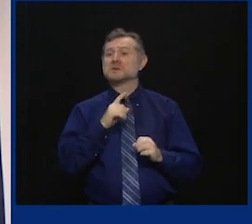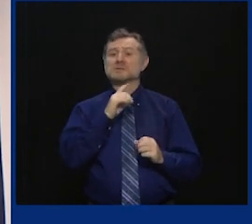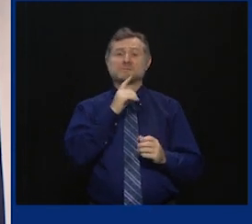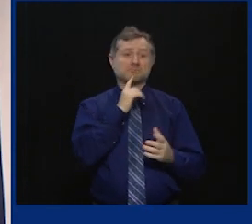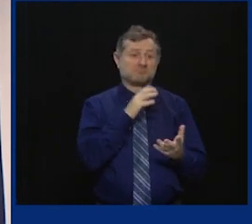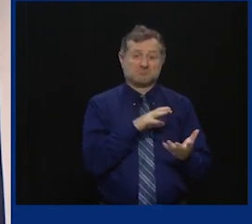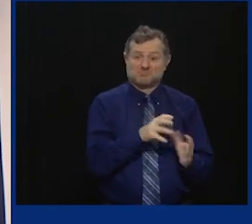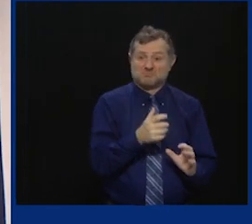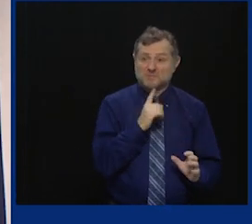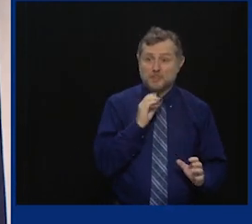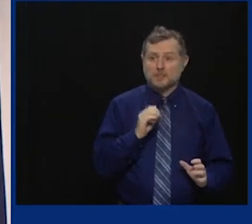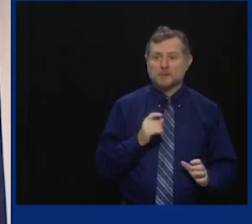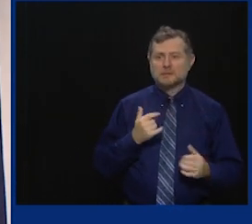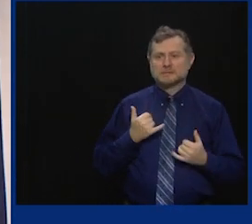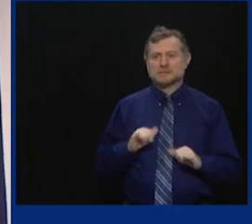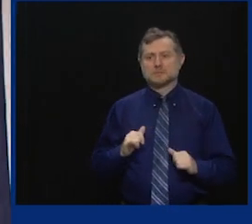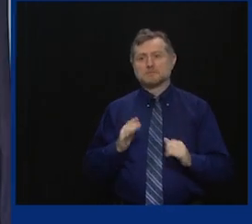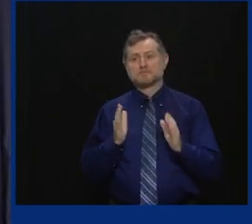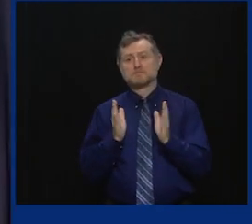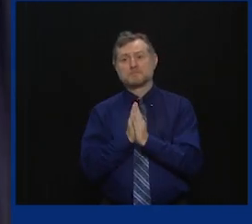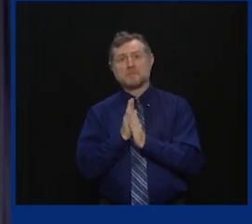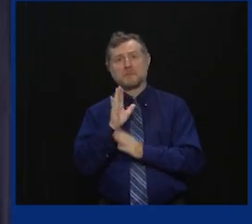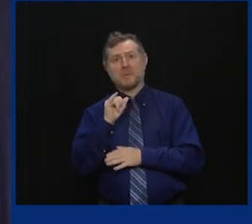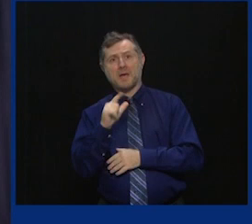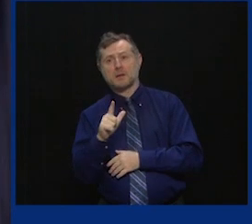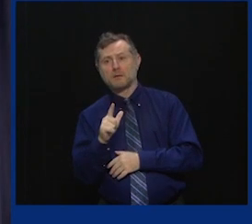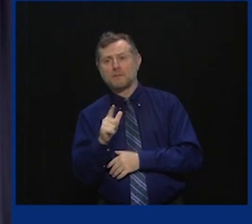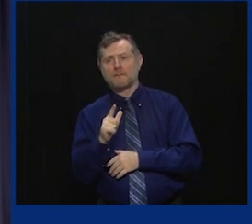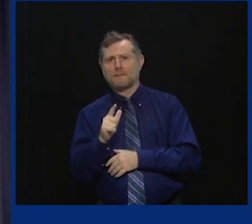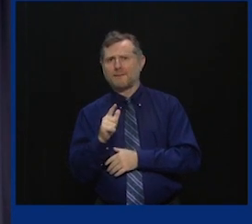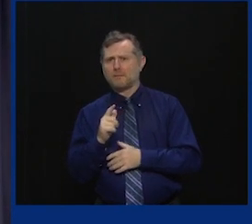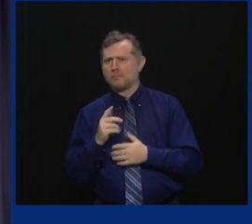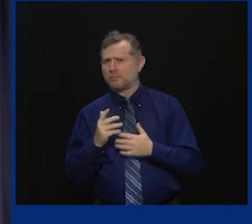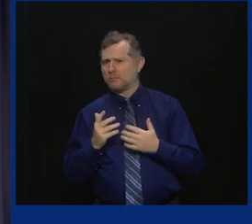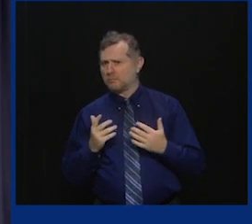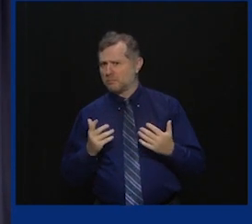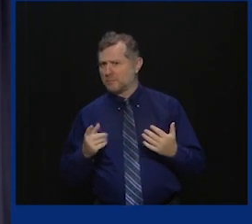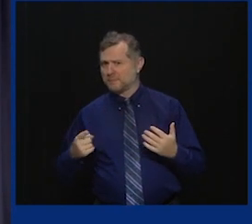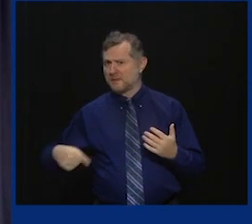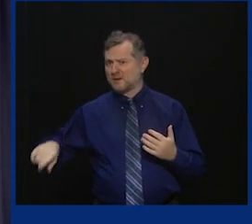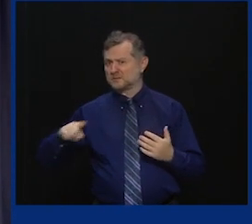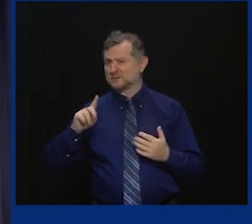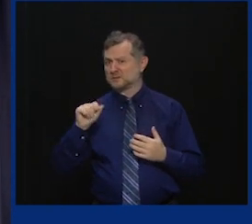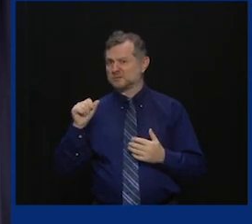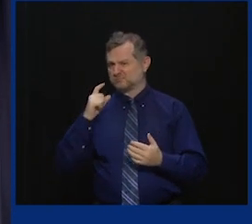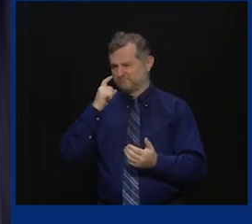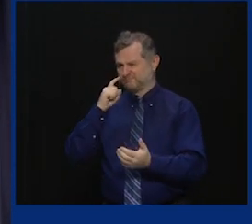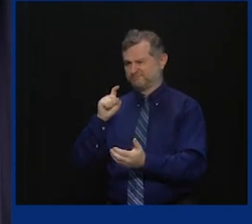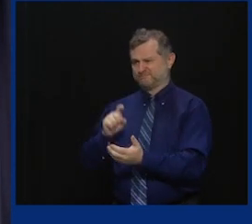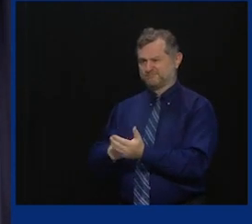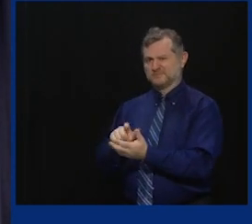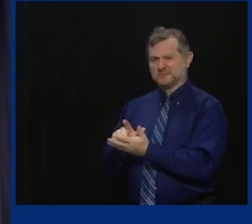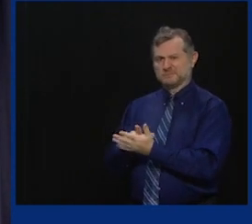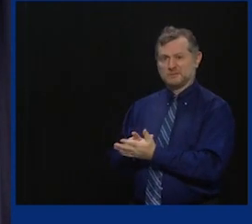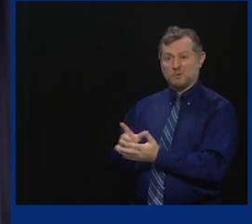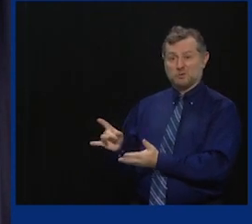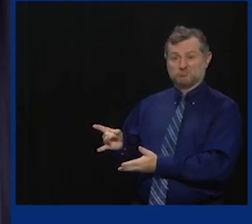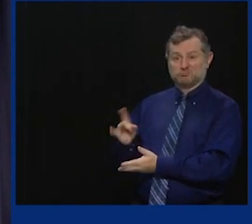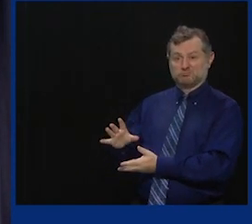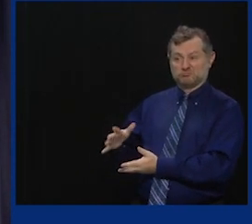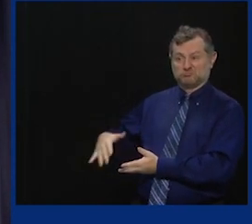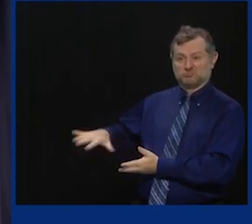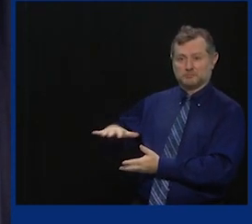other DAs, the ones who left and wouldn't take questions, have all recently acknowledged the conditions, yet they're still asking for